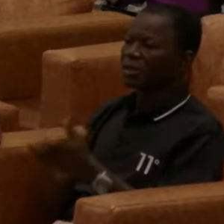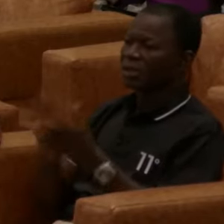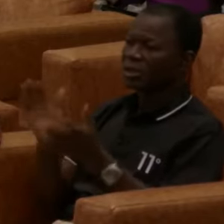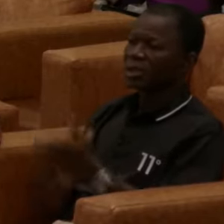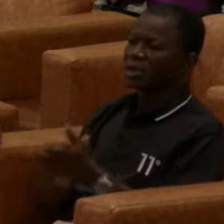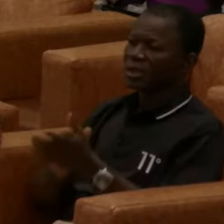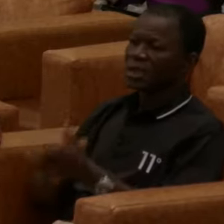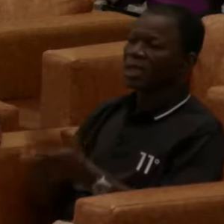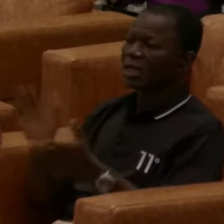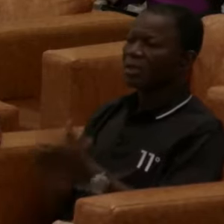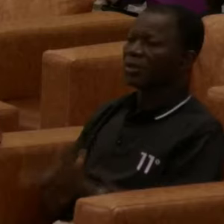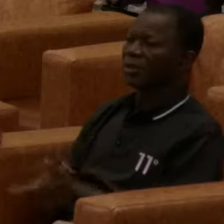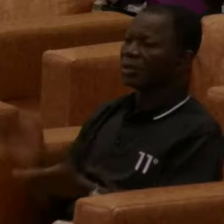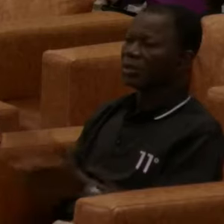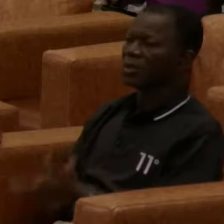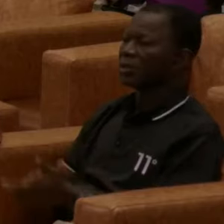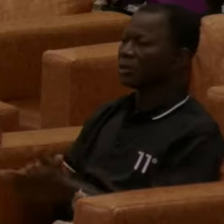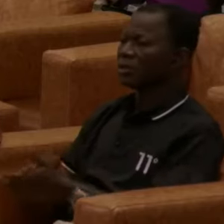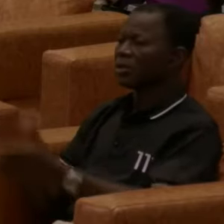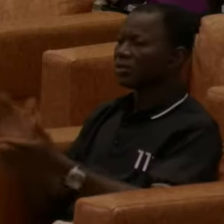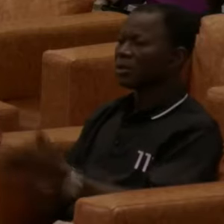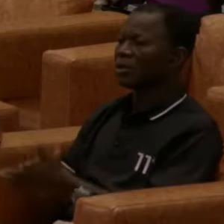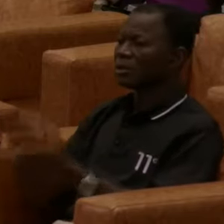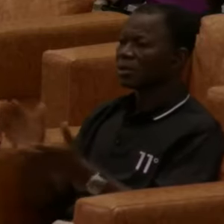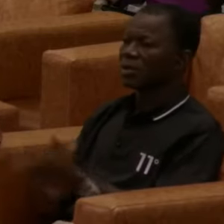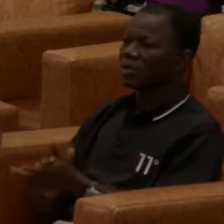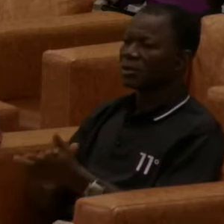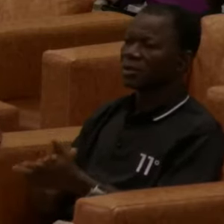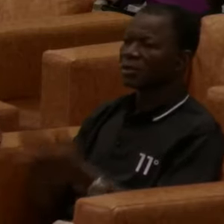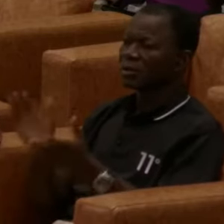of kings, and Lord of